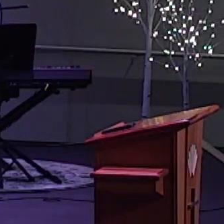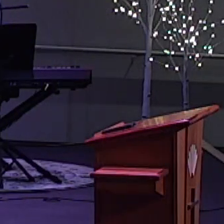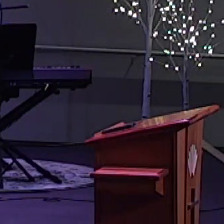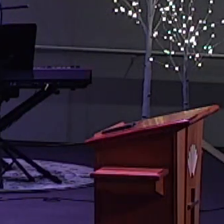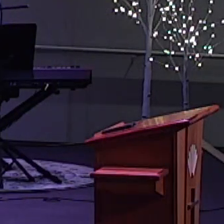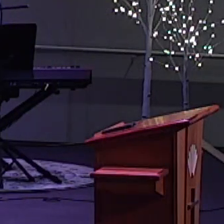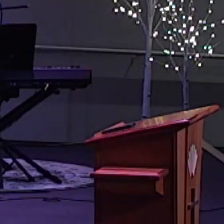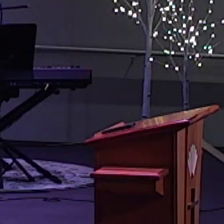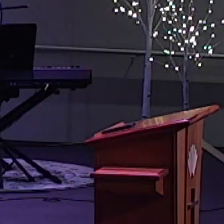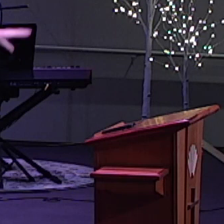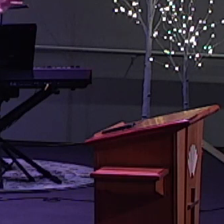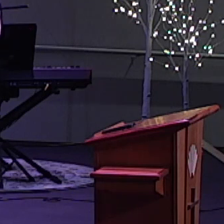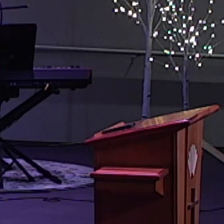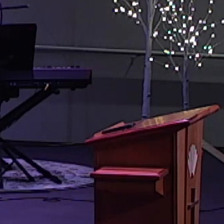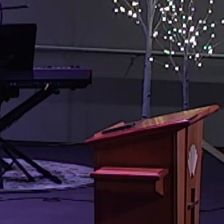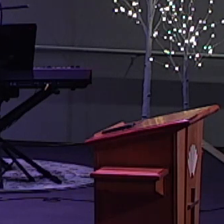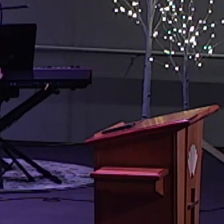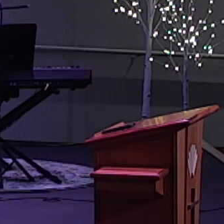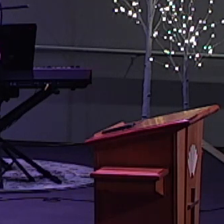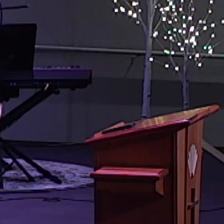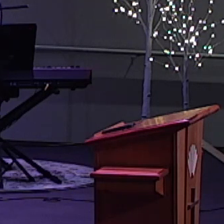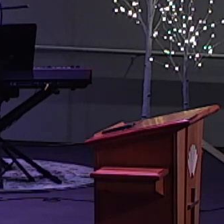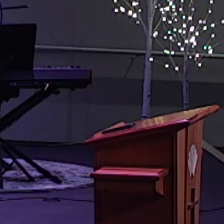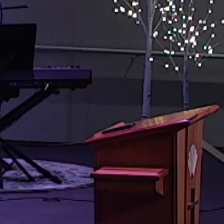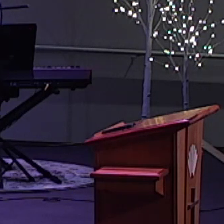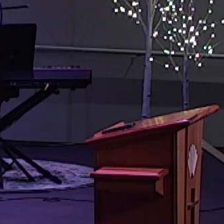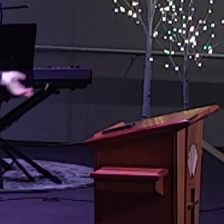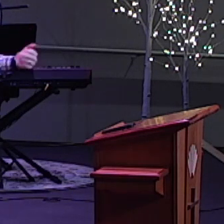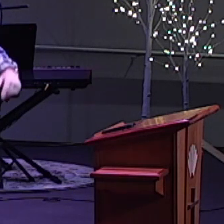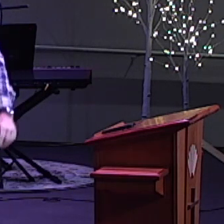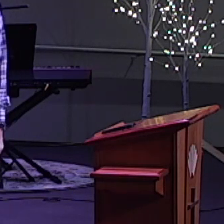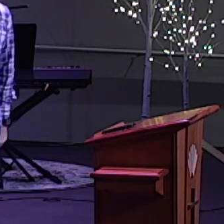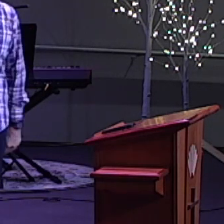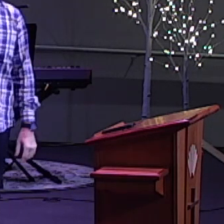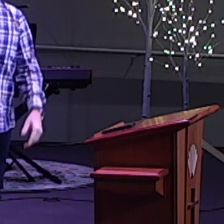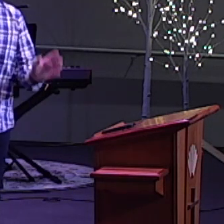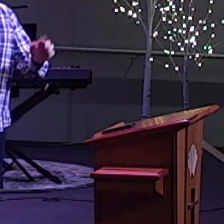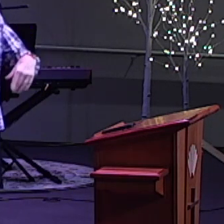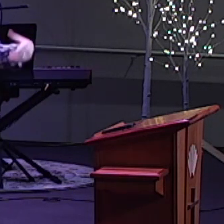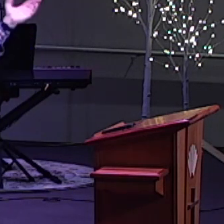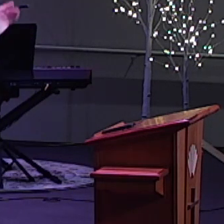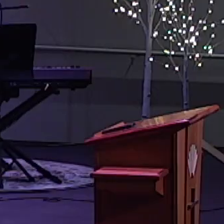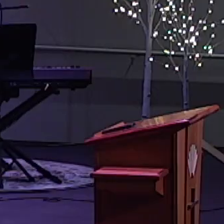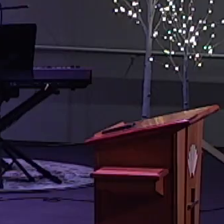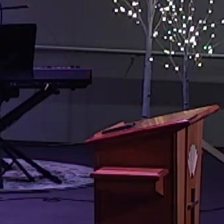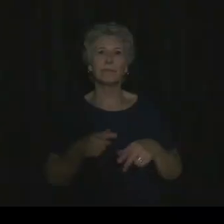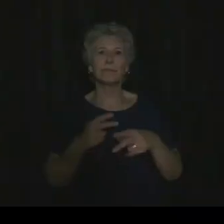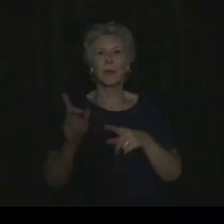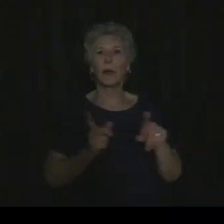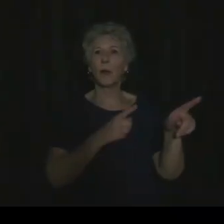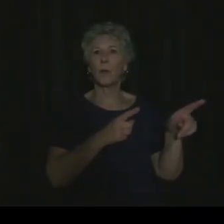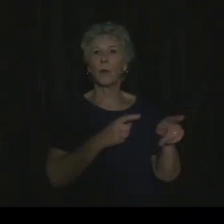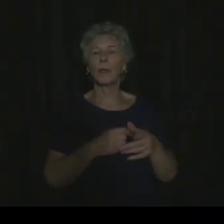there was no event around New England. So I go, I guess I'm not going to go. I guess that's not going to happen. Oh, well, and off I go to the next